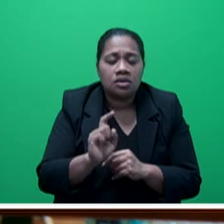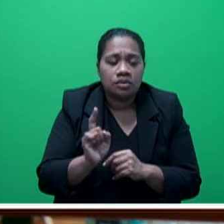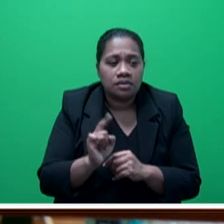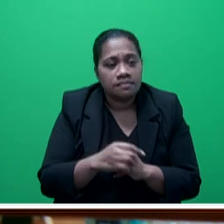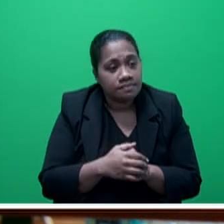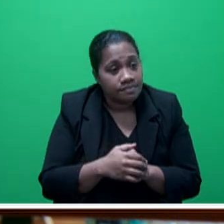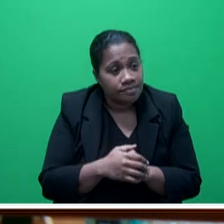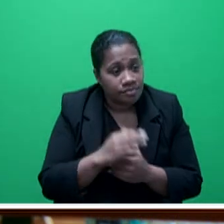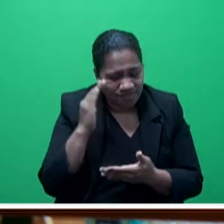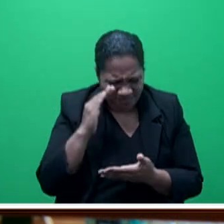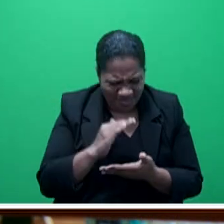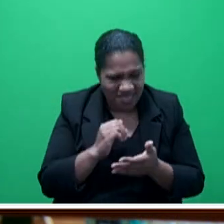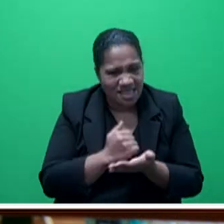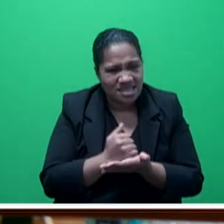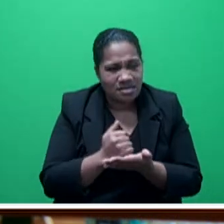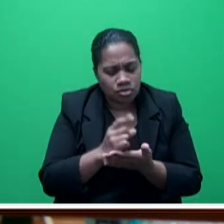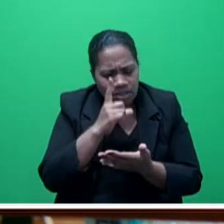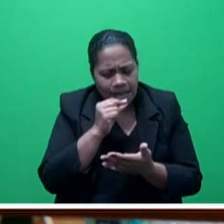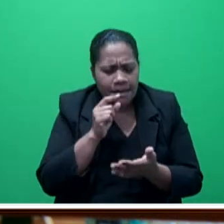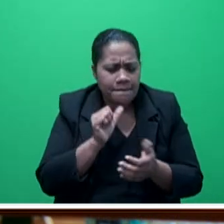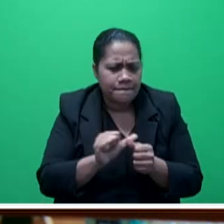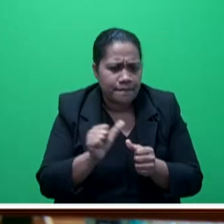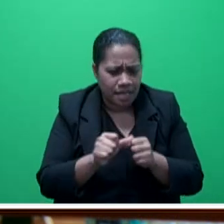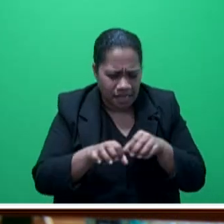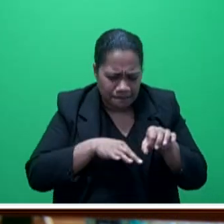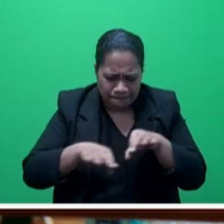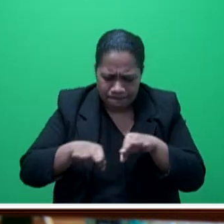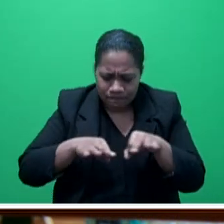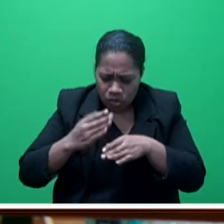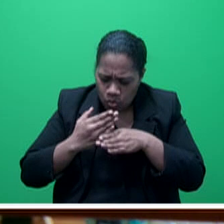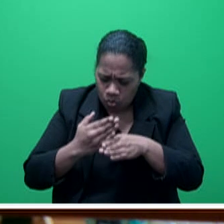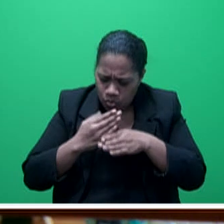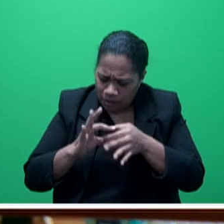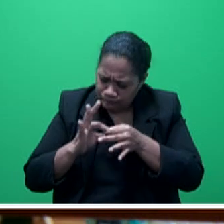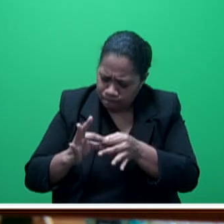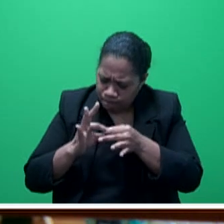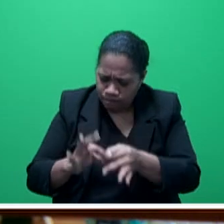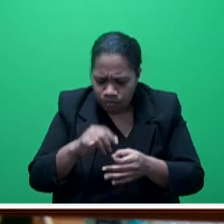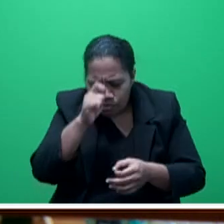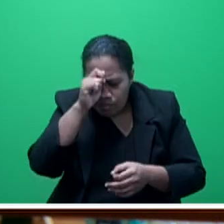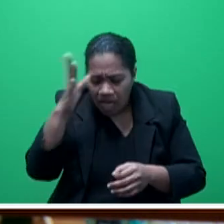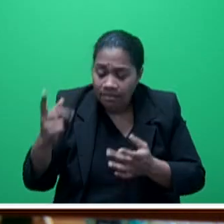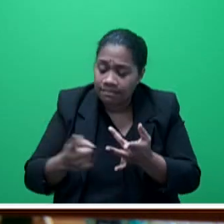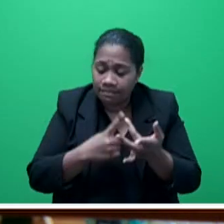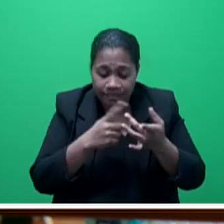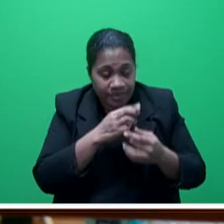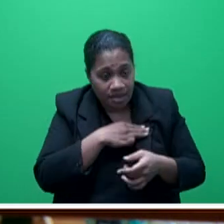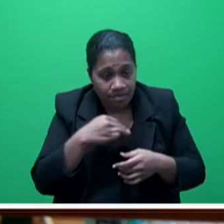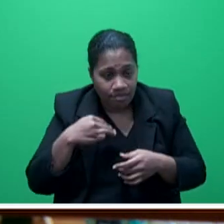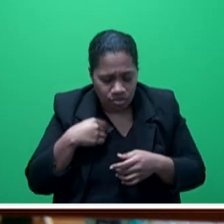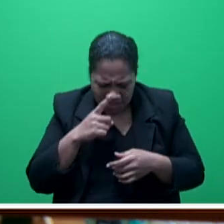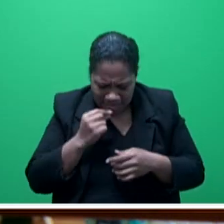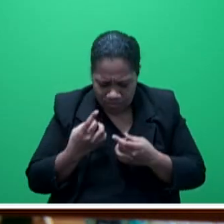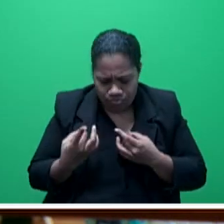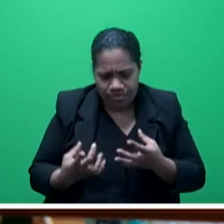tourist numbers to better strategize and work closely and smartly with other relevant ministries and tourism operators to prepare for